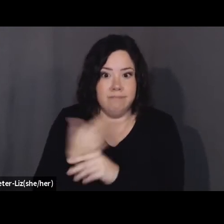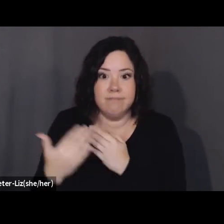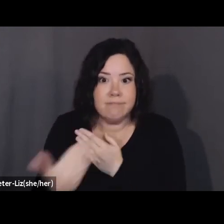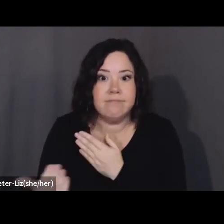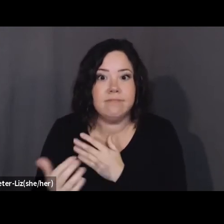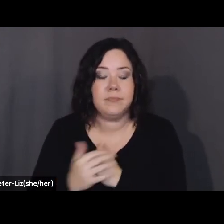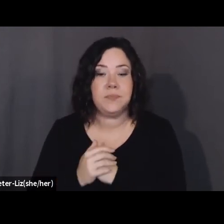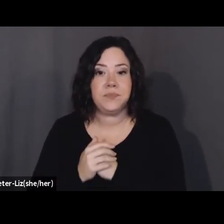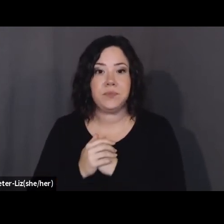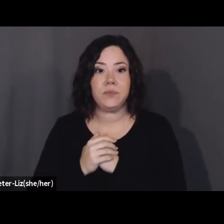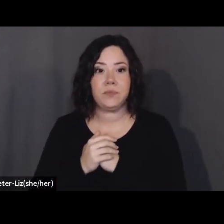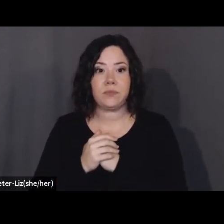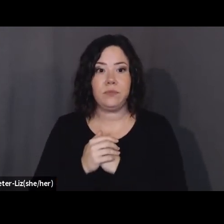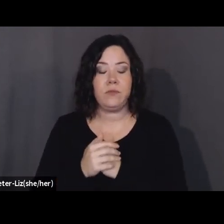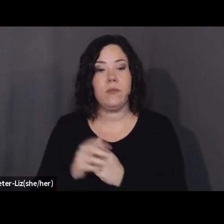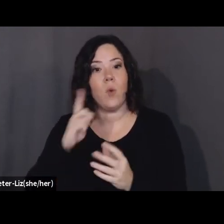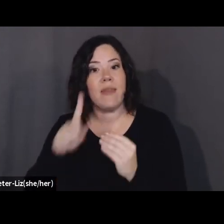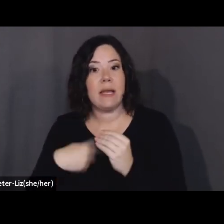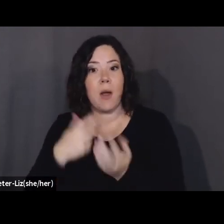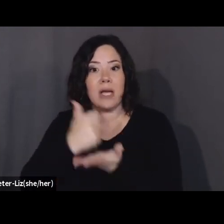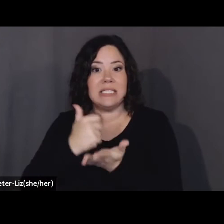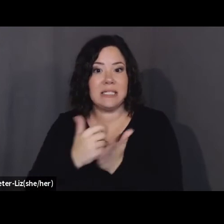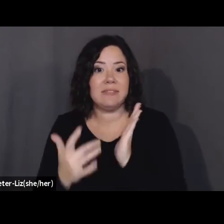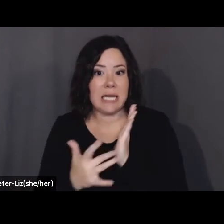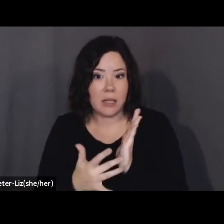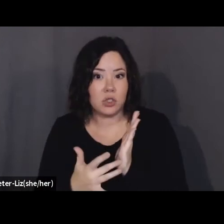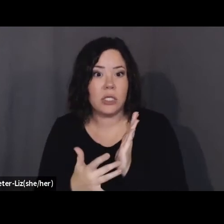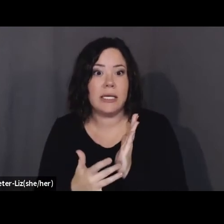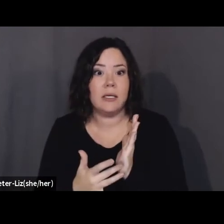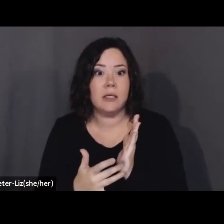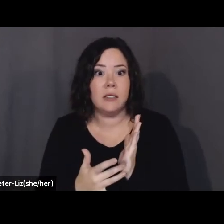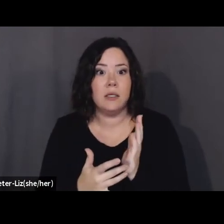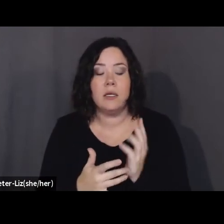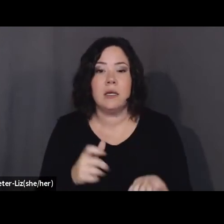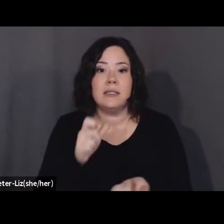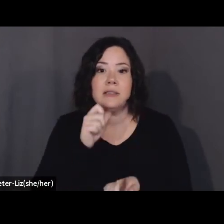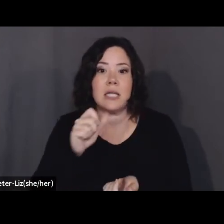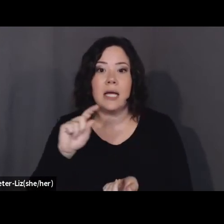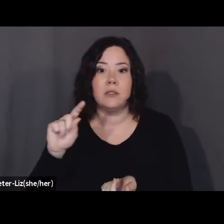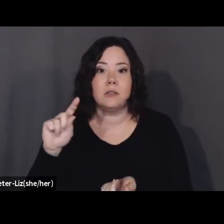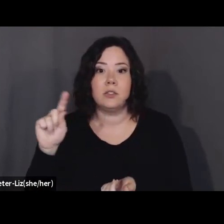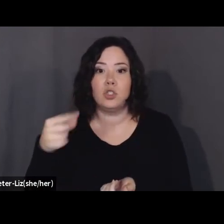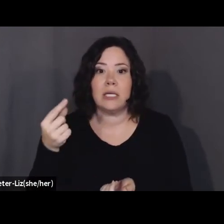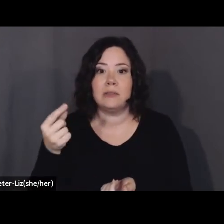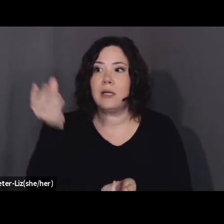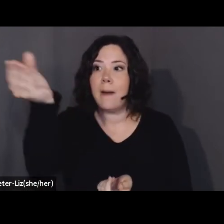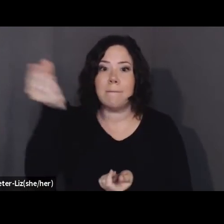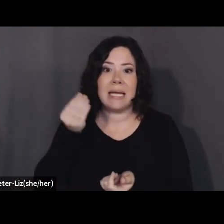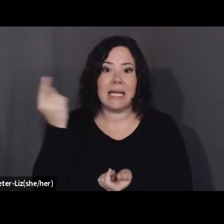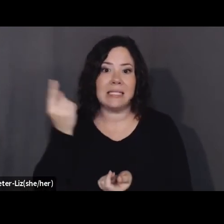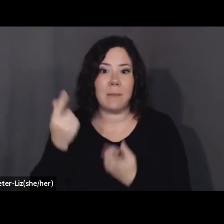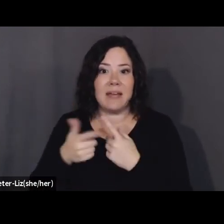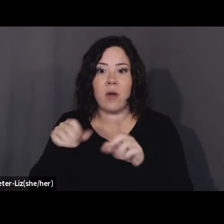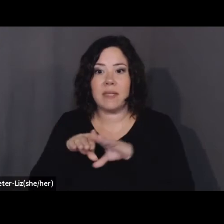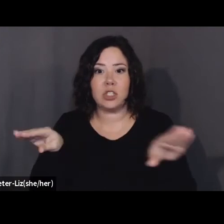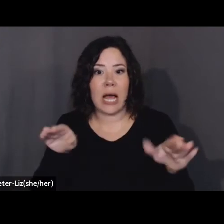So when I think about assistive technology, it's not picking something up off the shelf and finding the person that